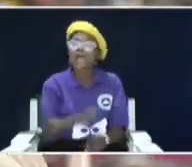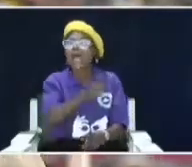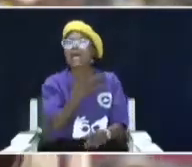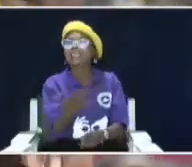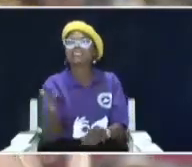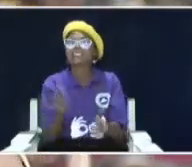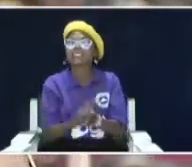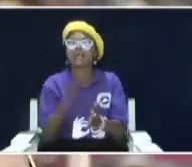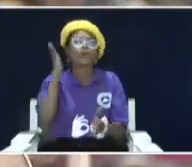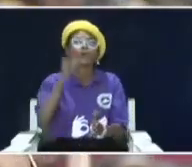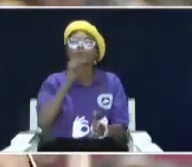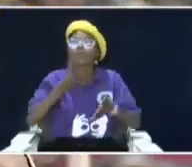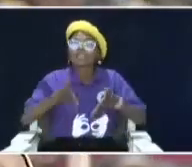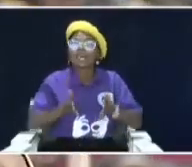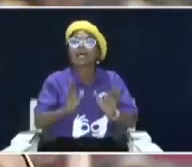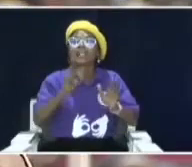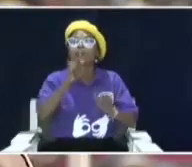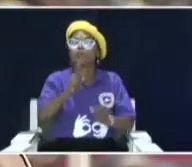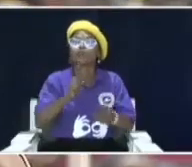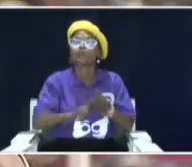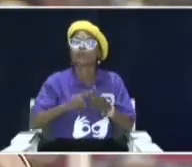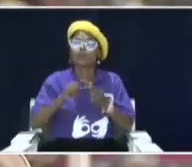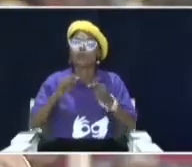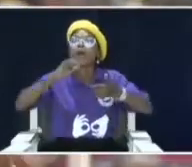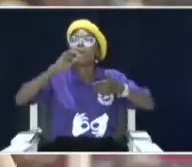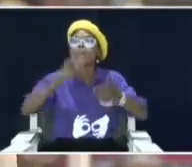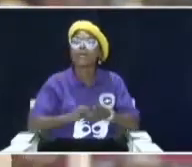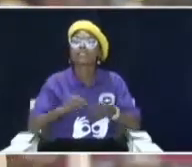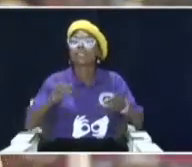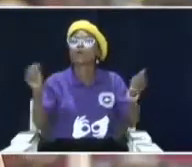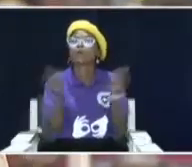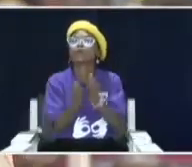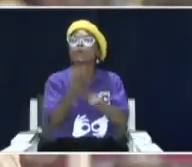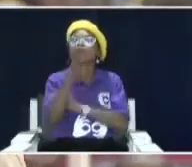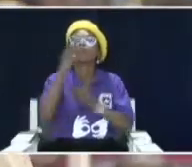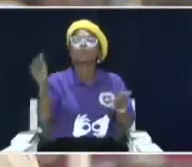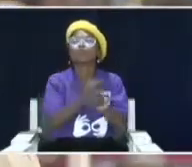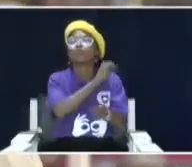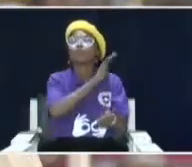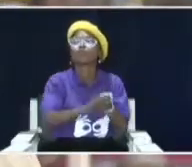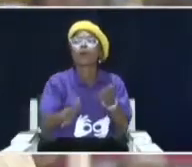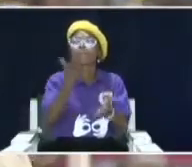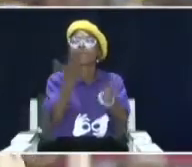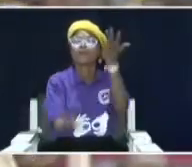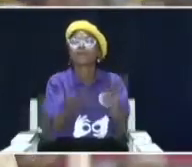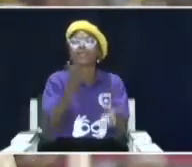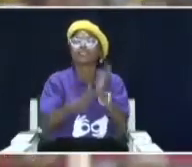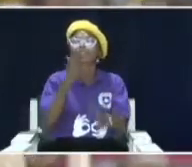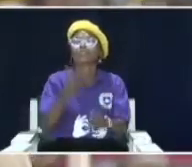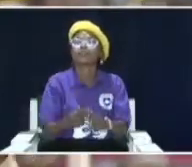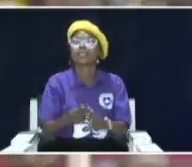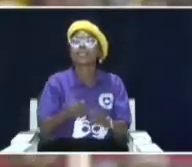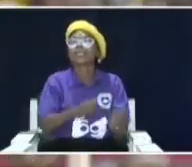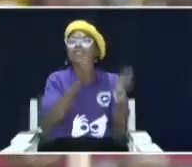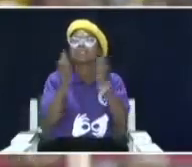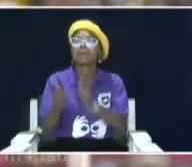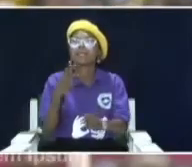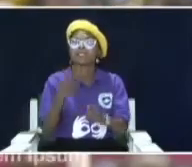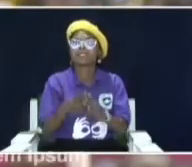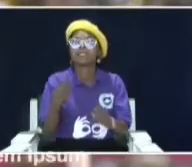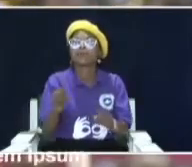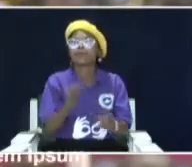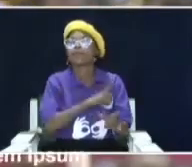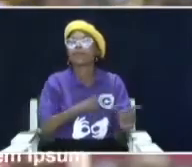Anything that will not allow you to partner with God shall be burnt with fire right here. In the mighty name of the Lord